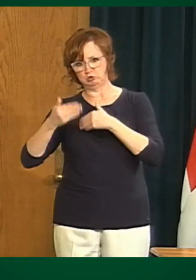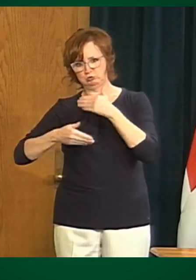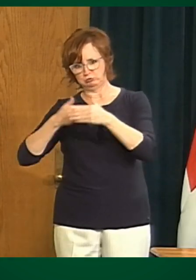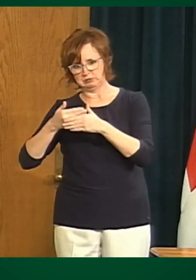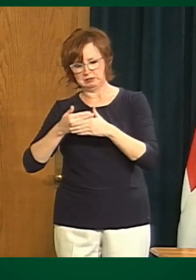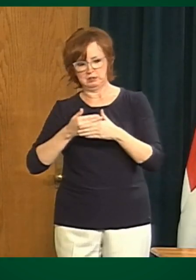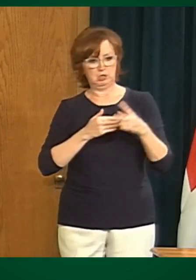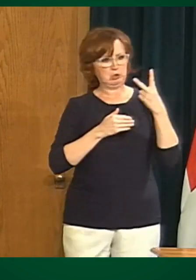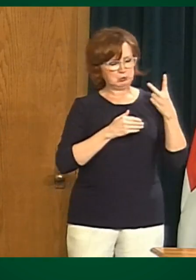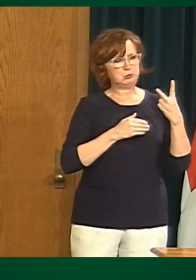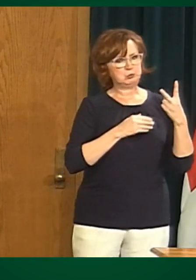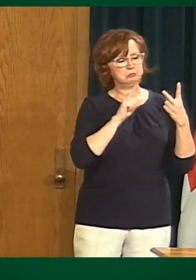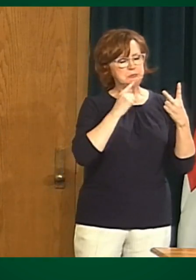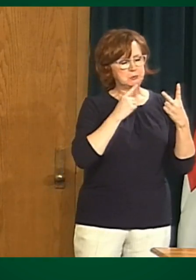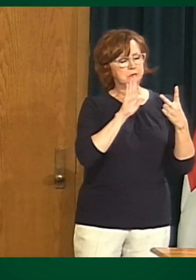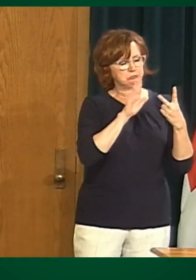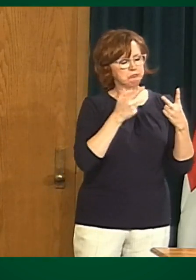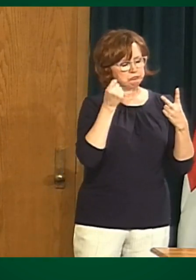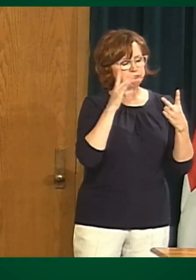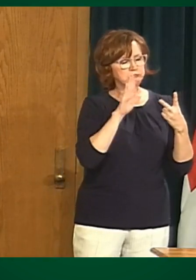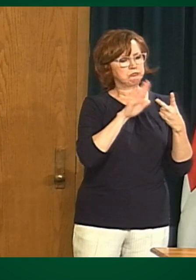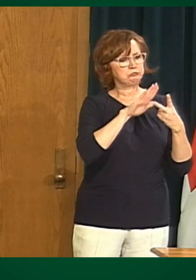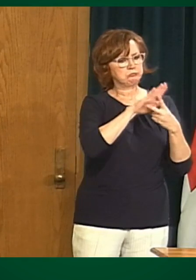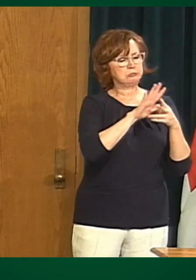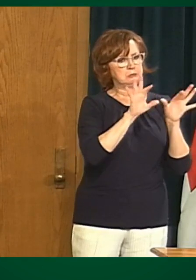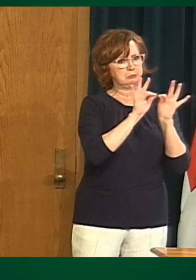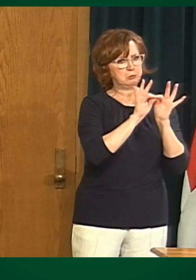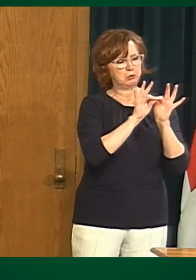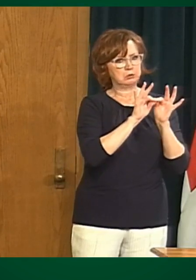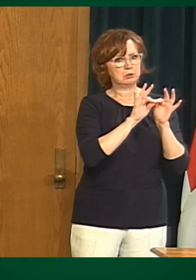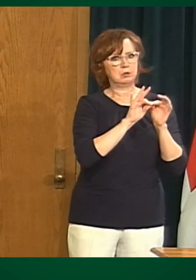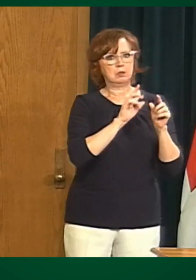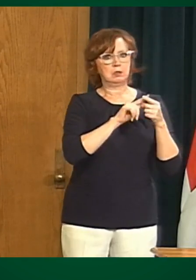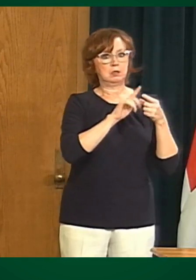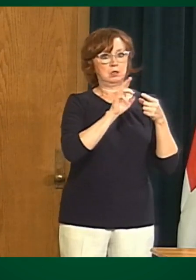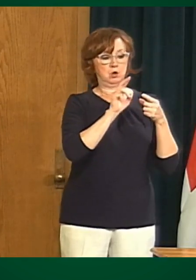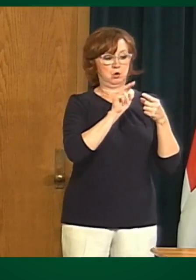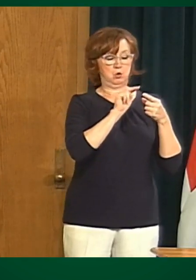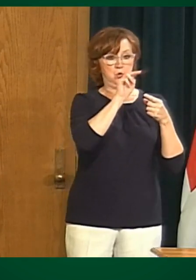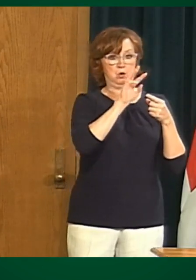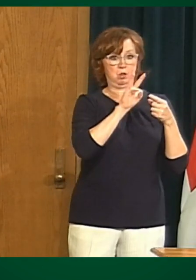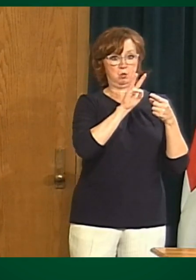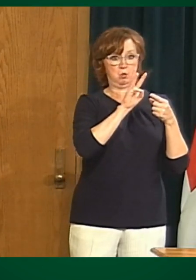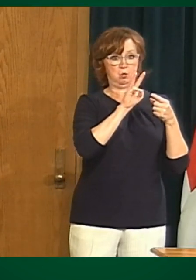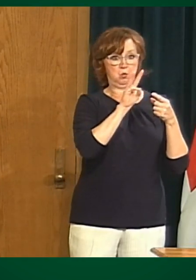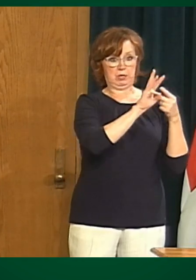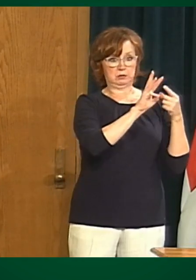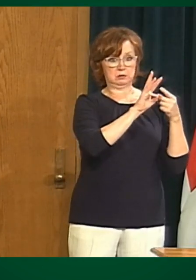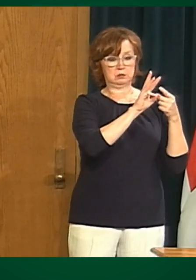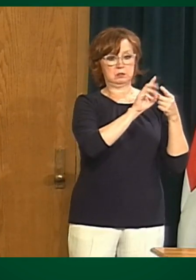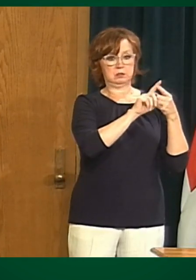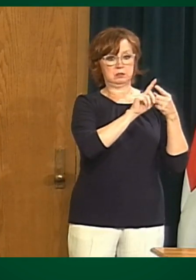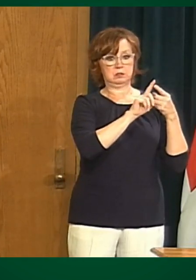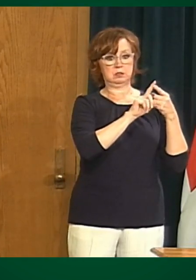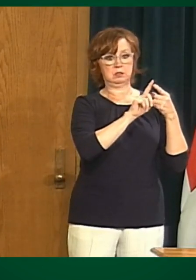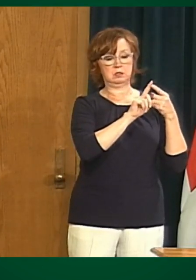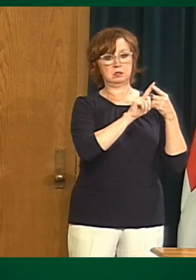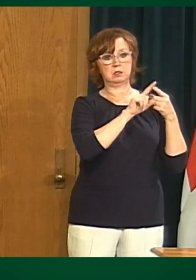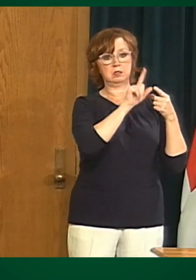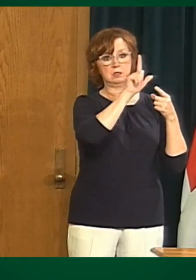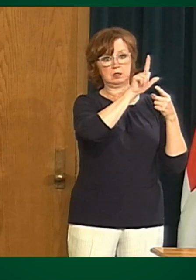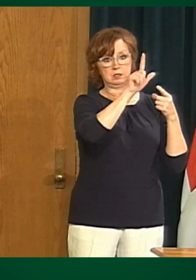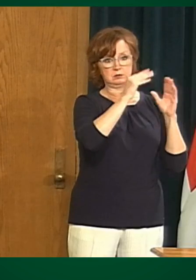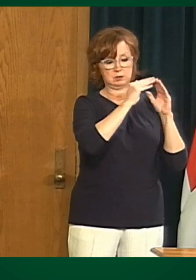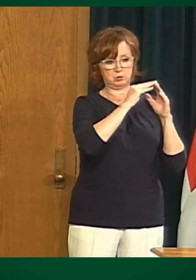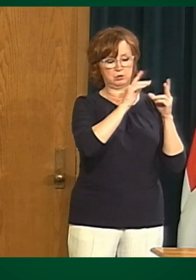isolated but significant outbreaks, one in the northwestern area of the Loche and one in a facility in Lloydminster, in the